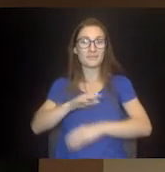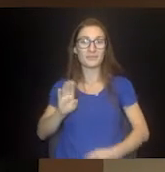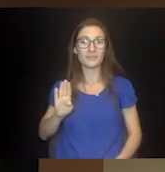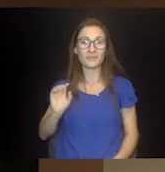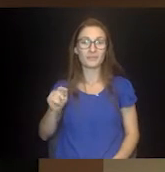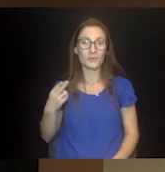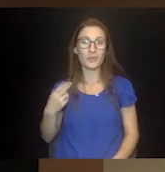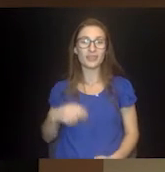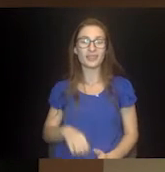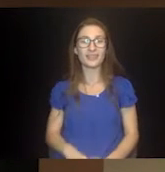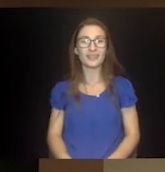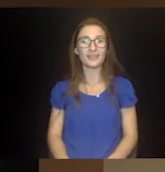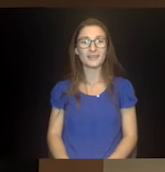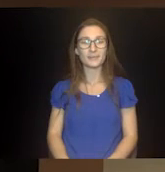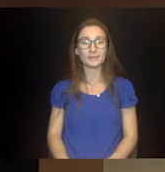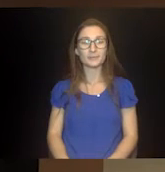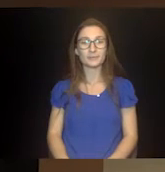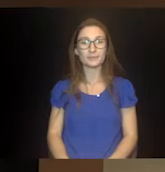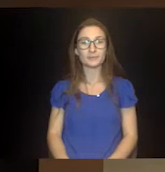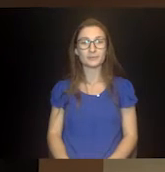our booth in the exhibit hall. So,